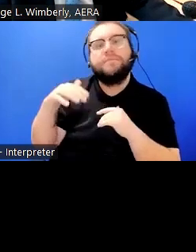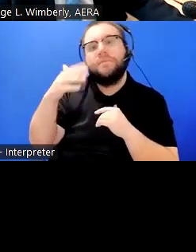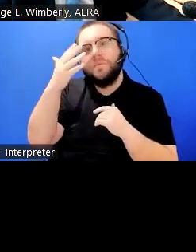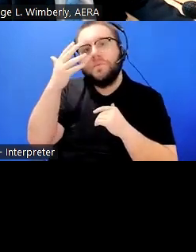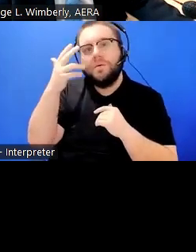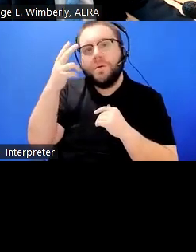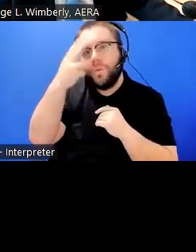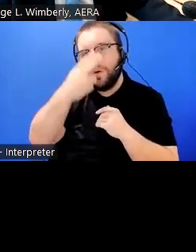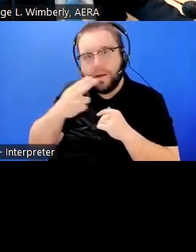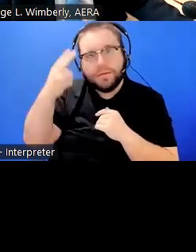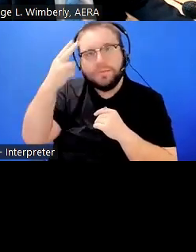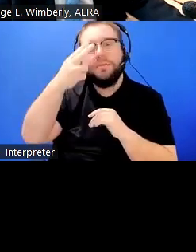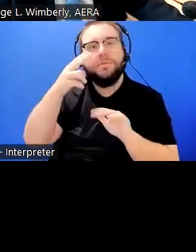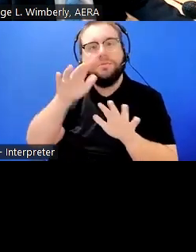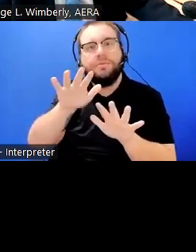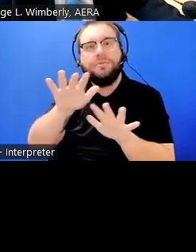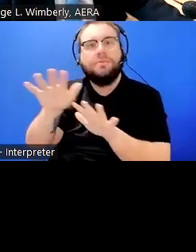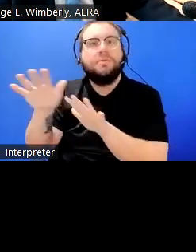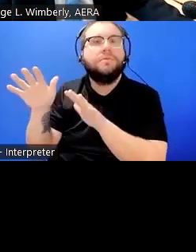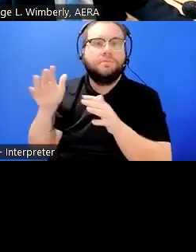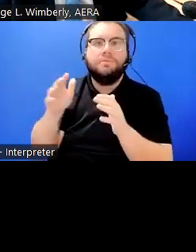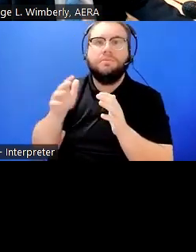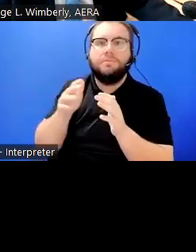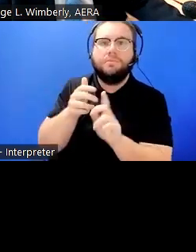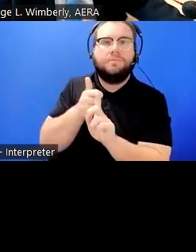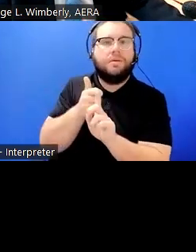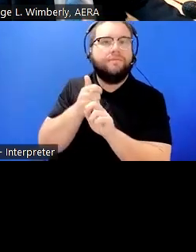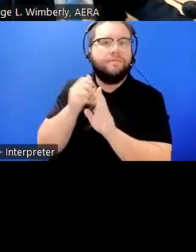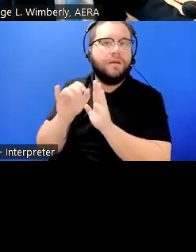all self-identified minorities.